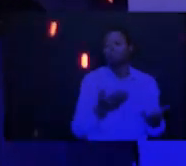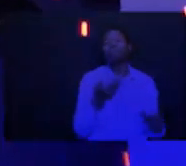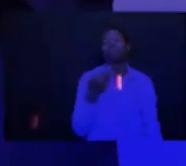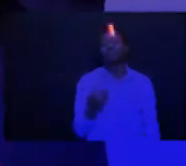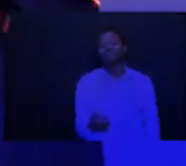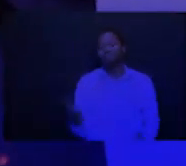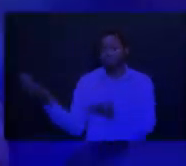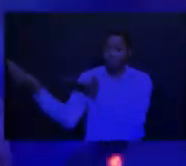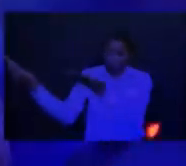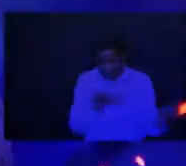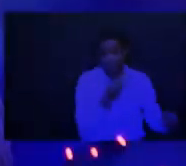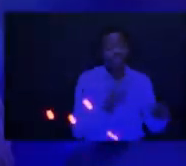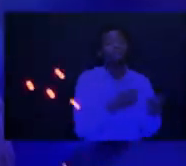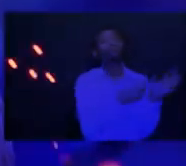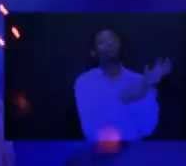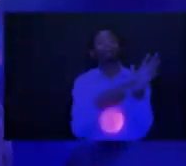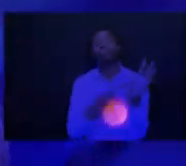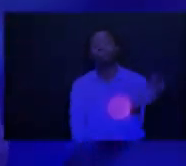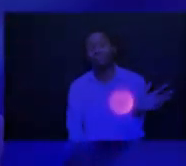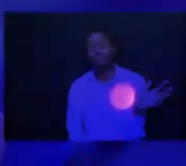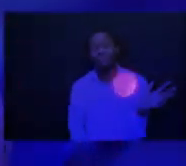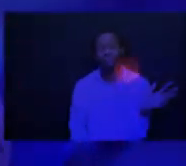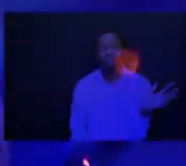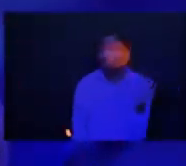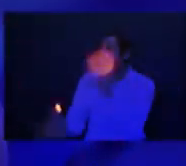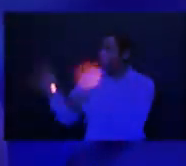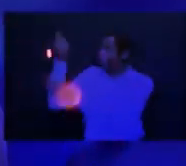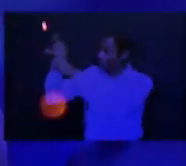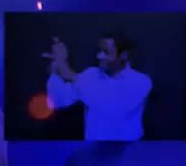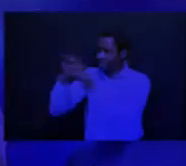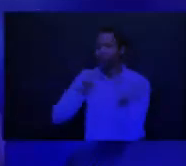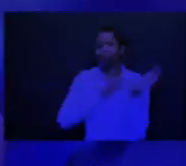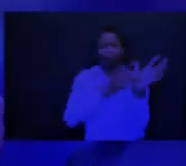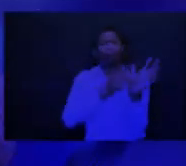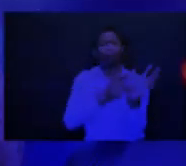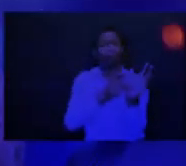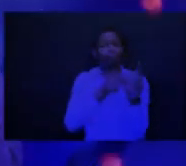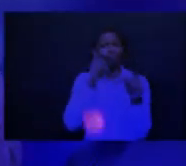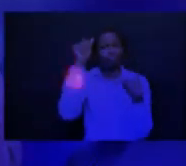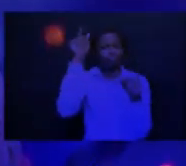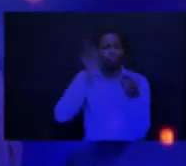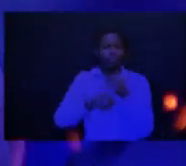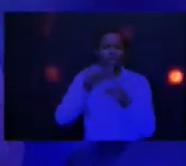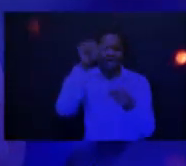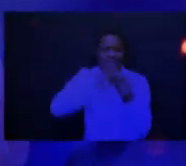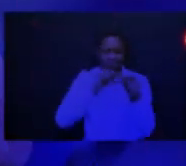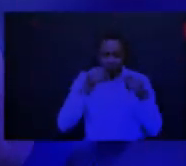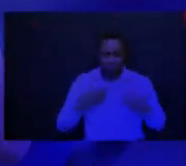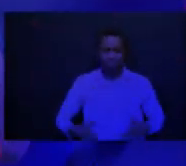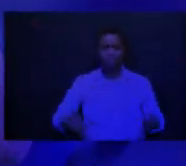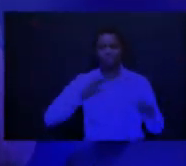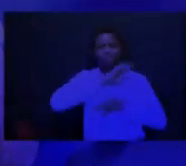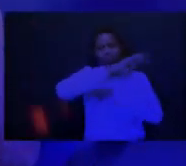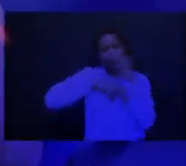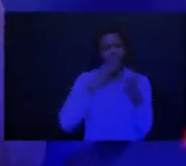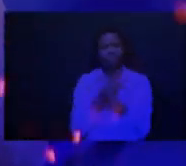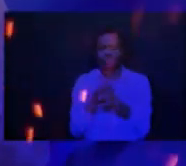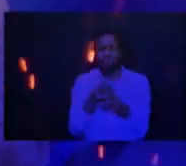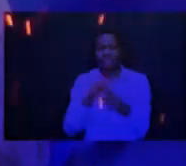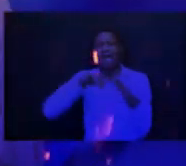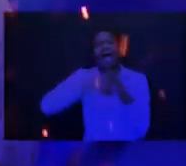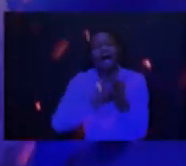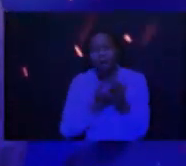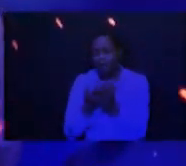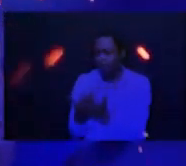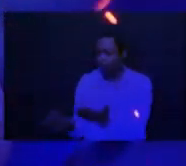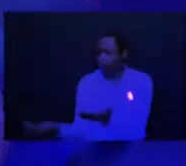He has given proof of this to everyone by raising him from the